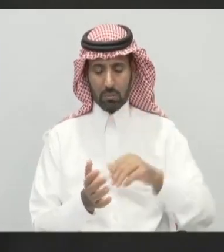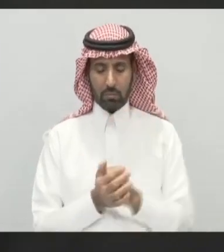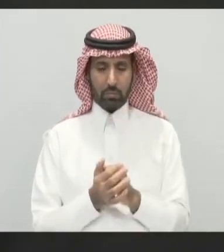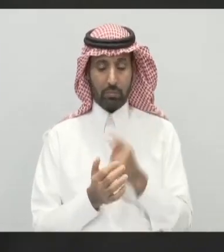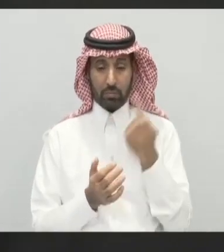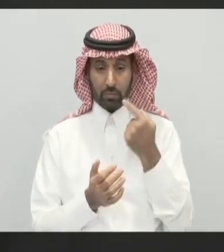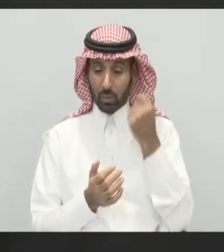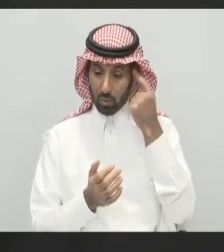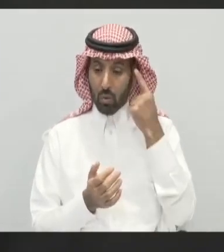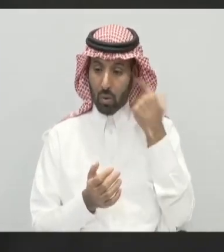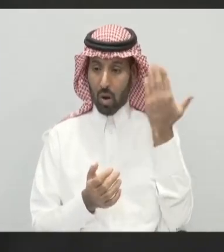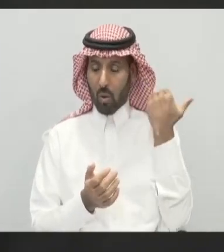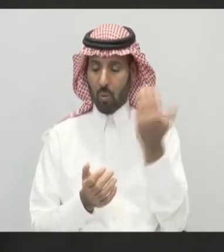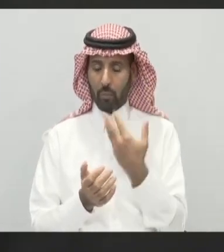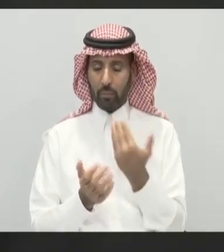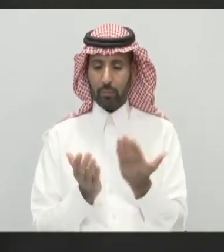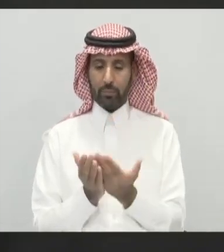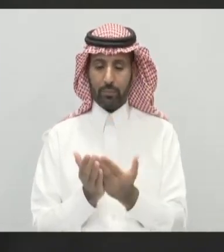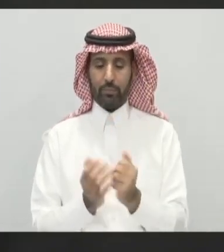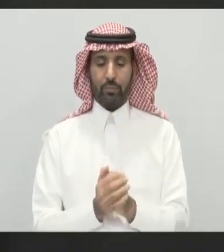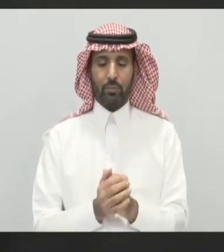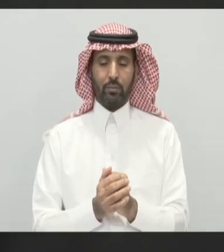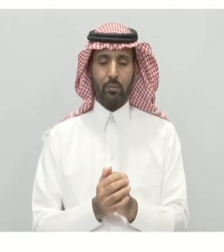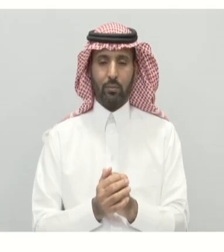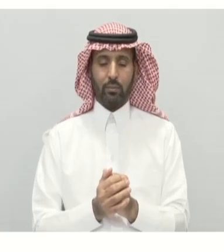knows it all already, and he doesn't need to study.